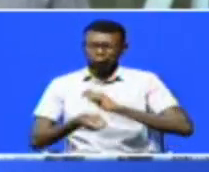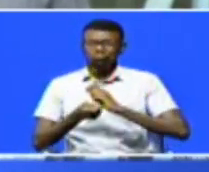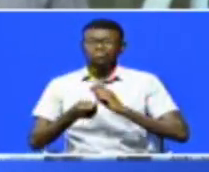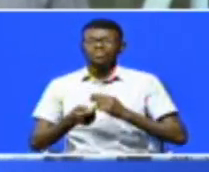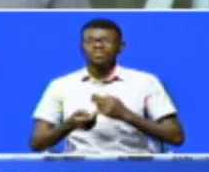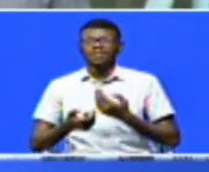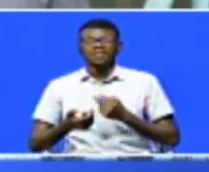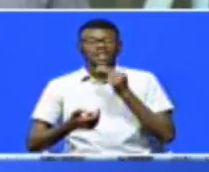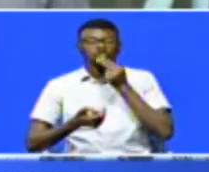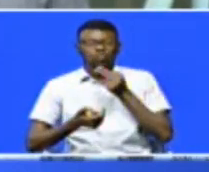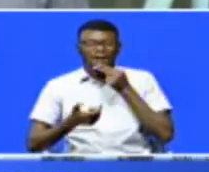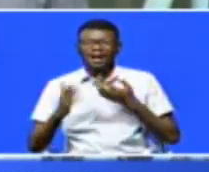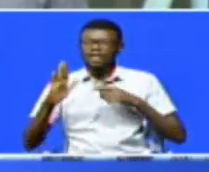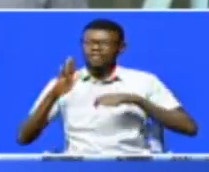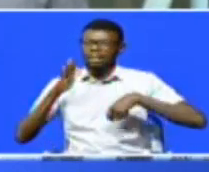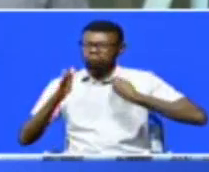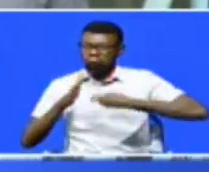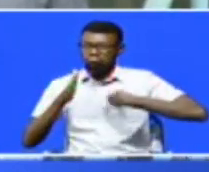the sugar industry.